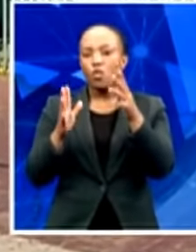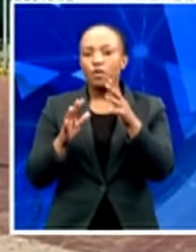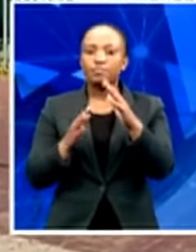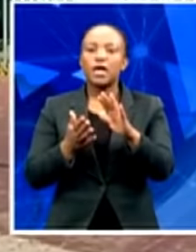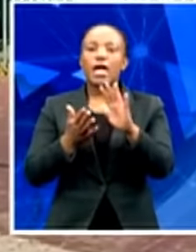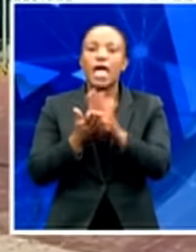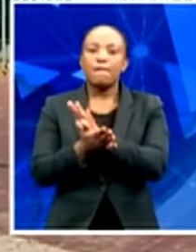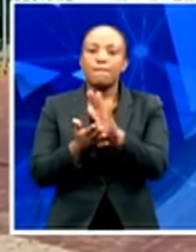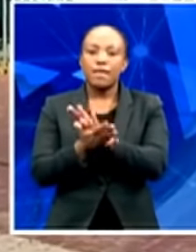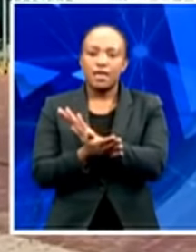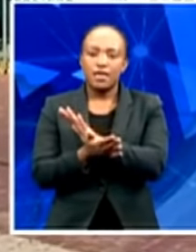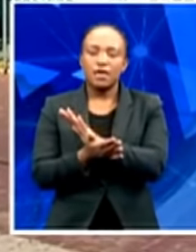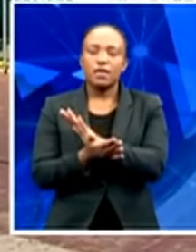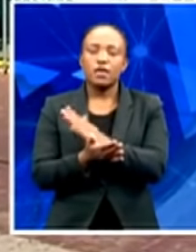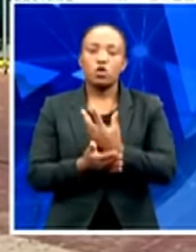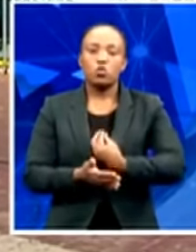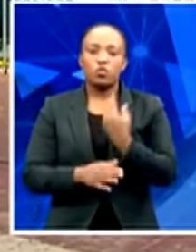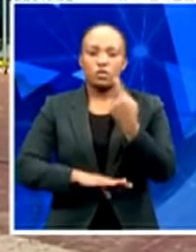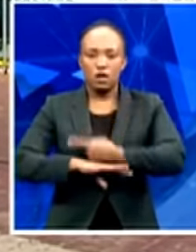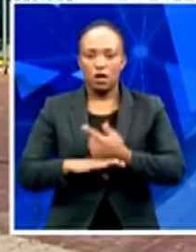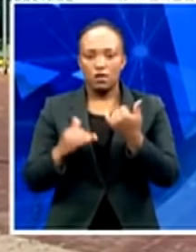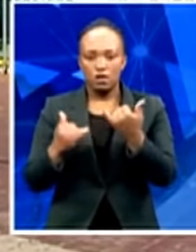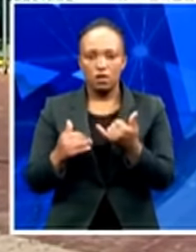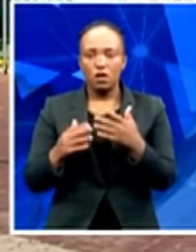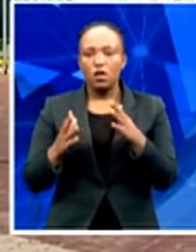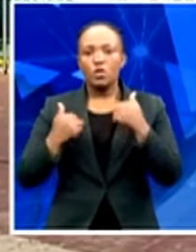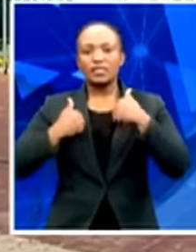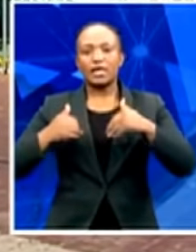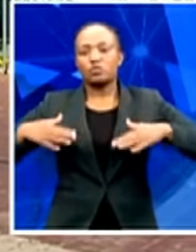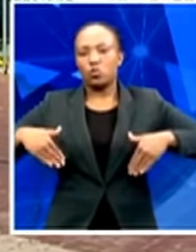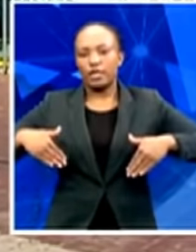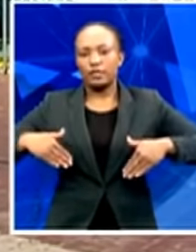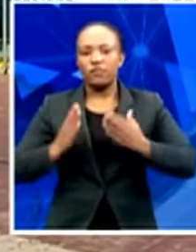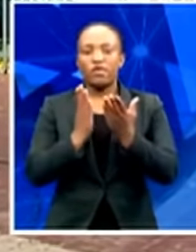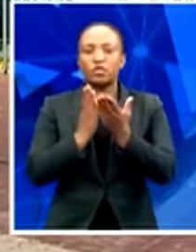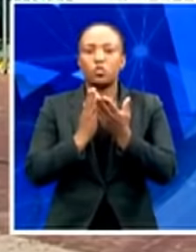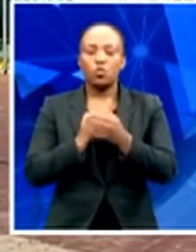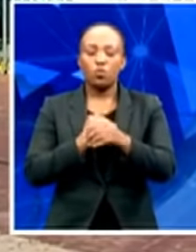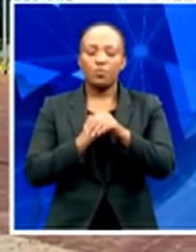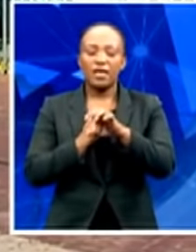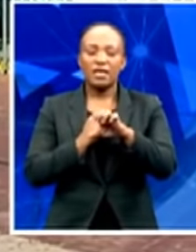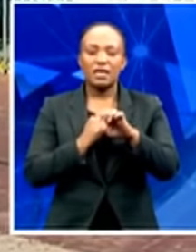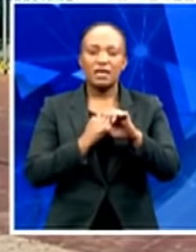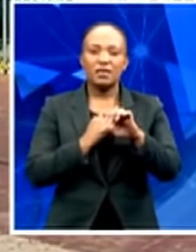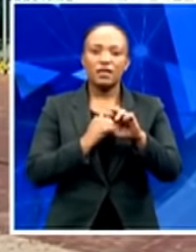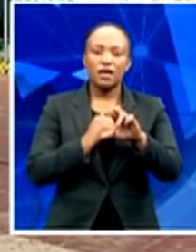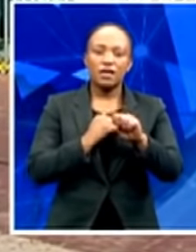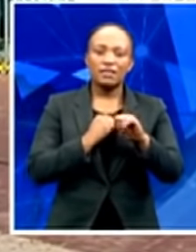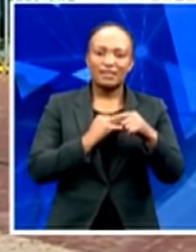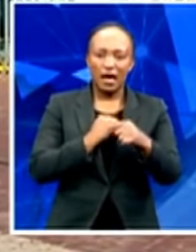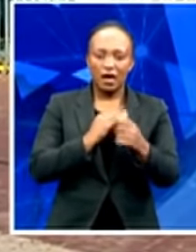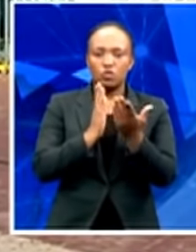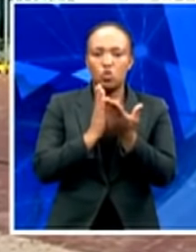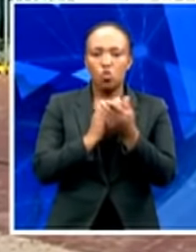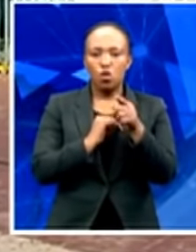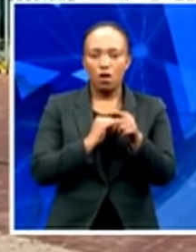here outside the Uitsig Hoërskool in Centurion, and of course what I can say is that a number of EFF members have